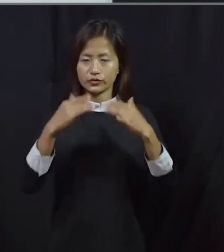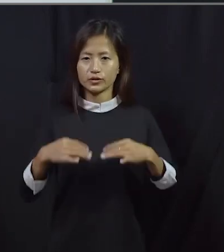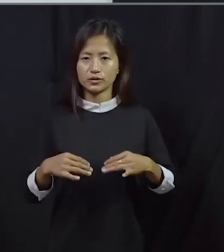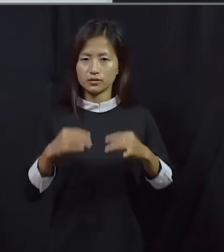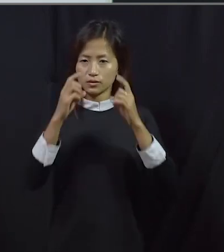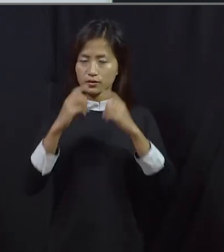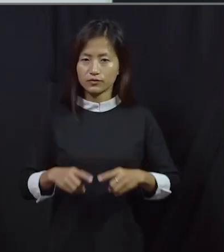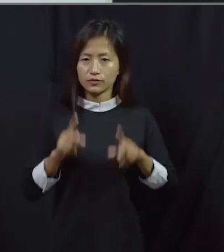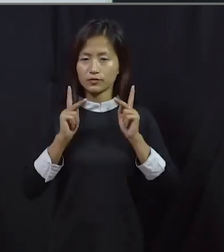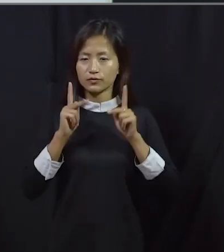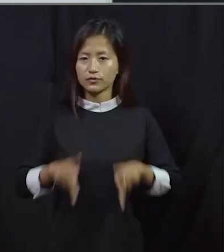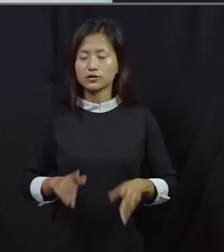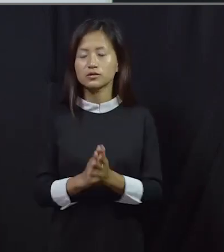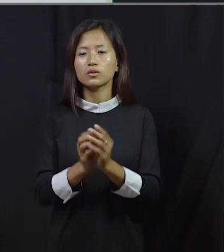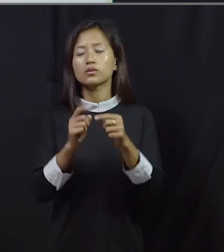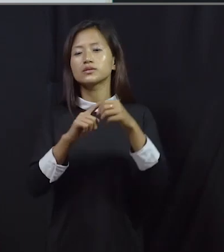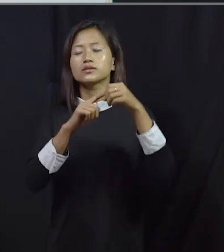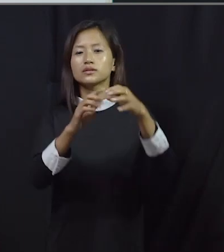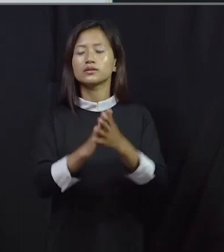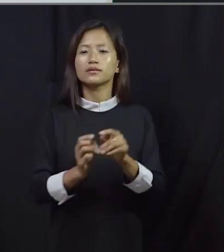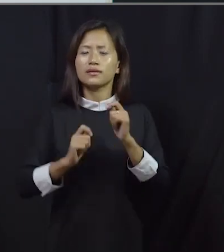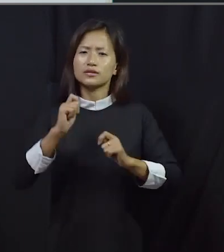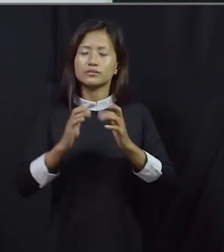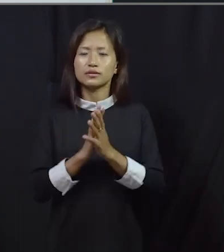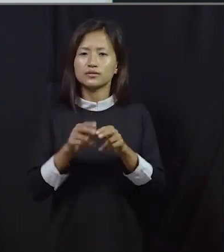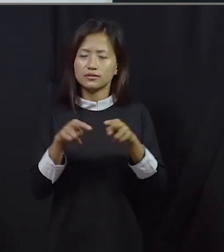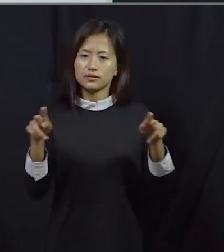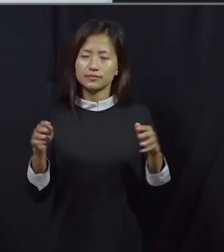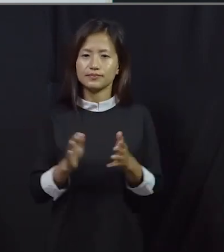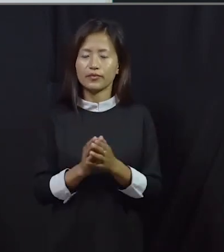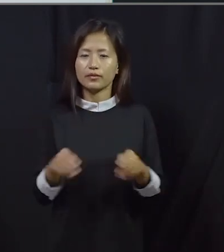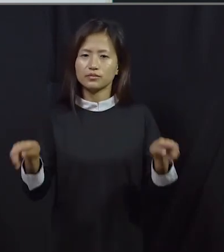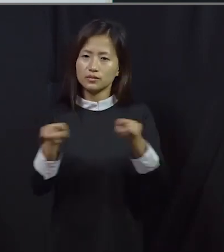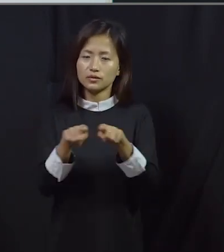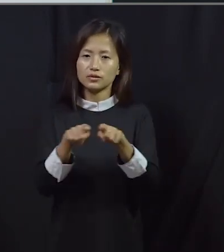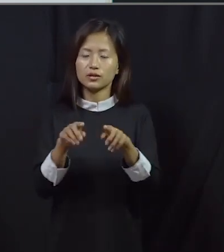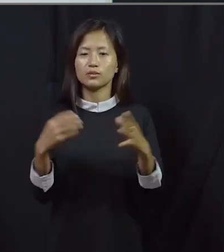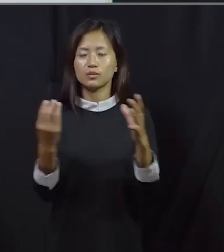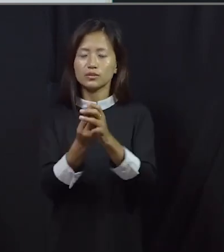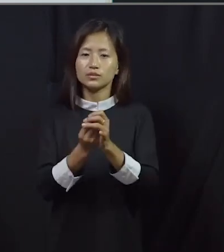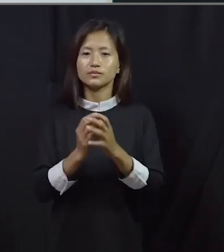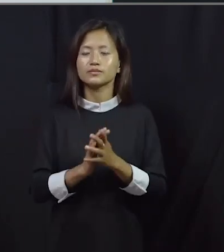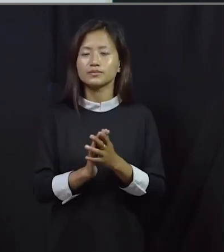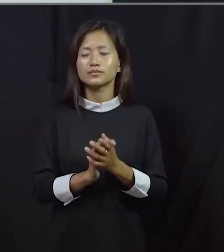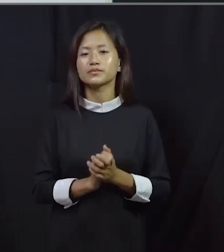physical quantities, means the name are different, but they express the same meaning. Logically, they are same. For this, we only